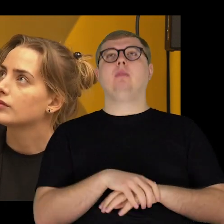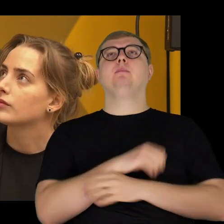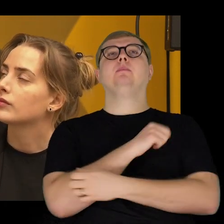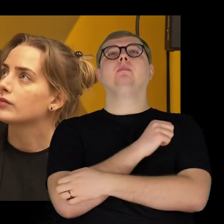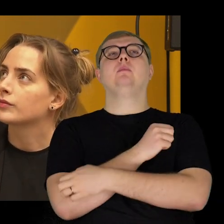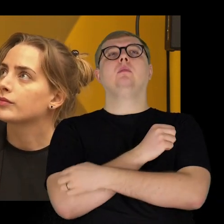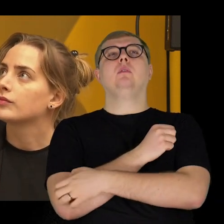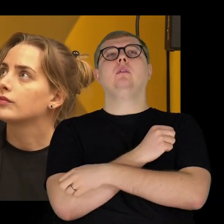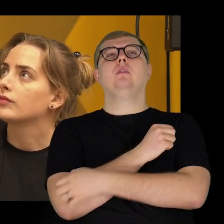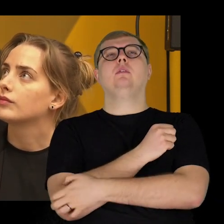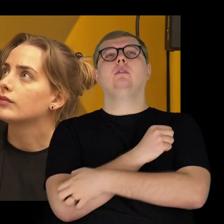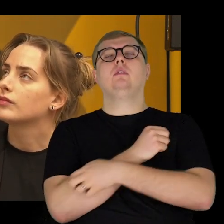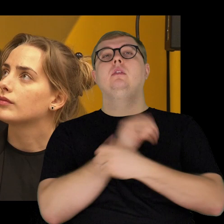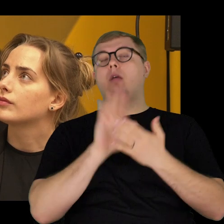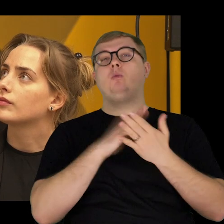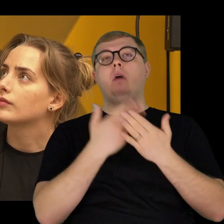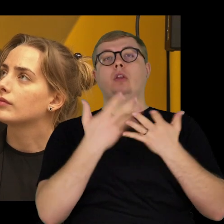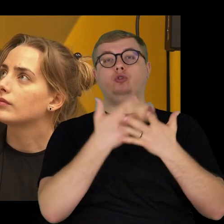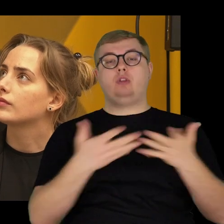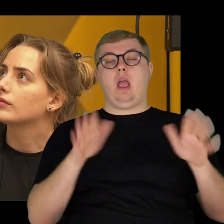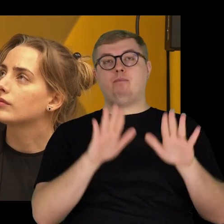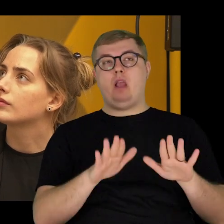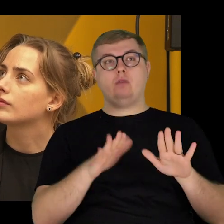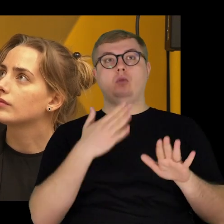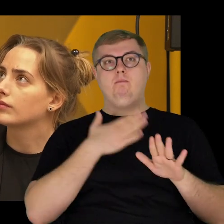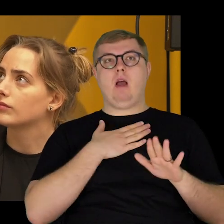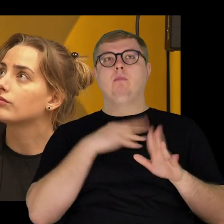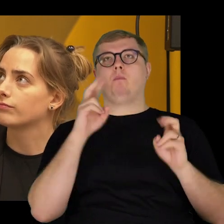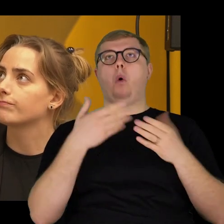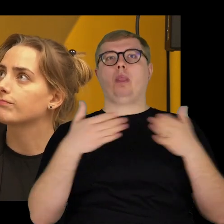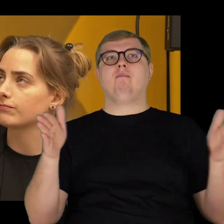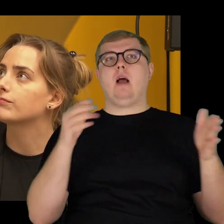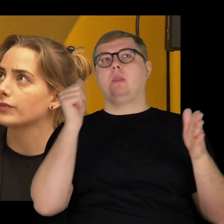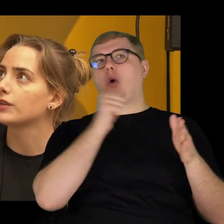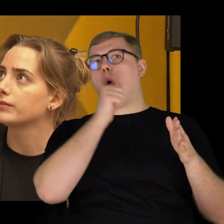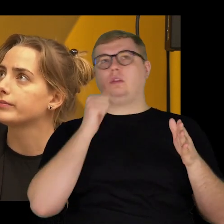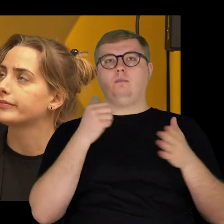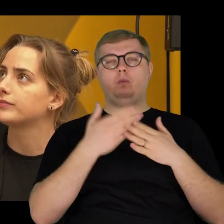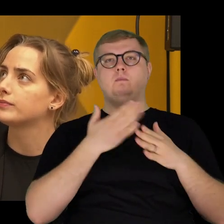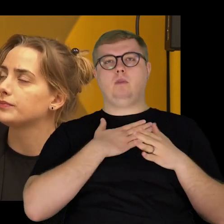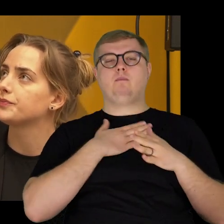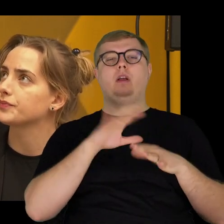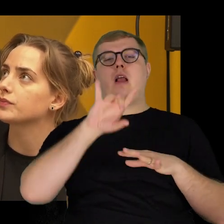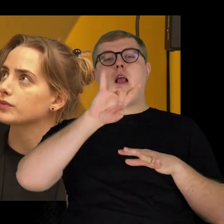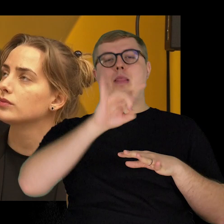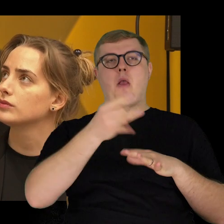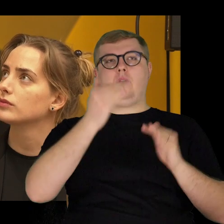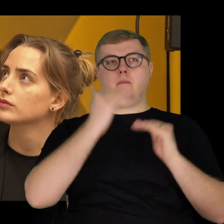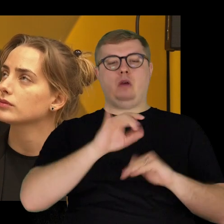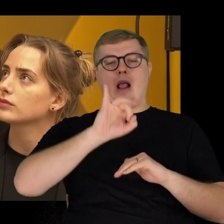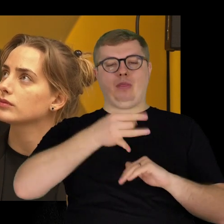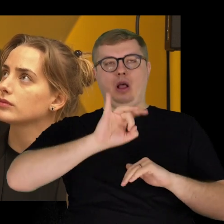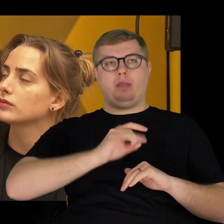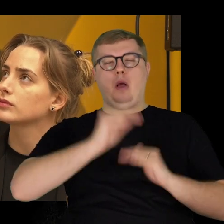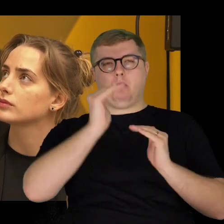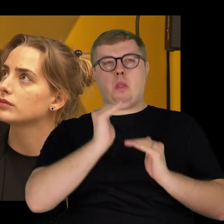categorization. For example, ground theory, it would be like open coding, like you would start like with first categories, subcategories, and so on.